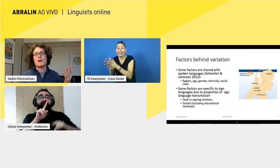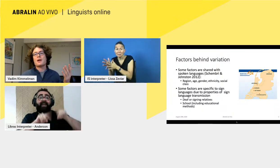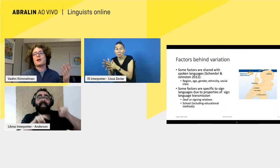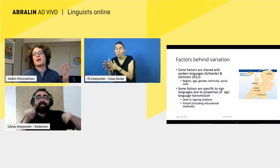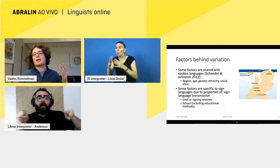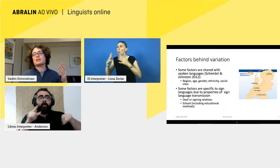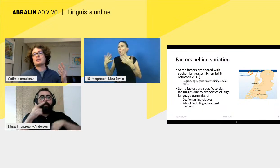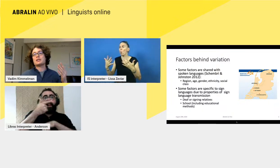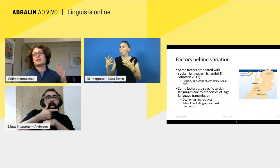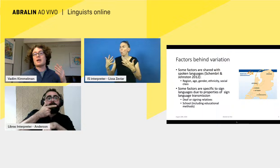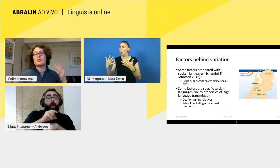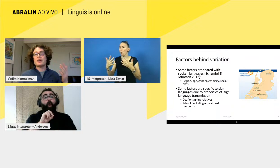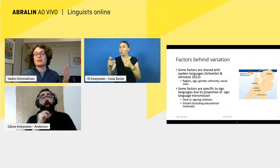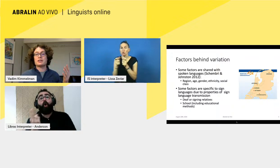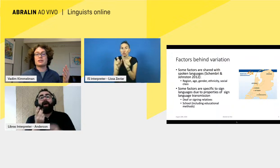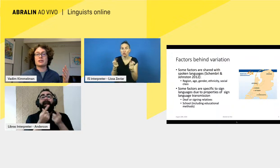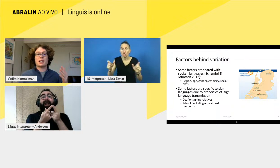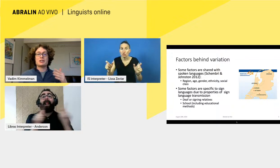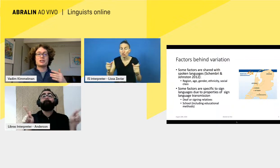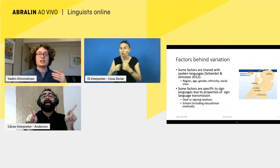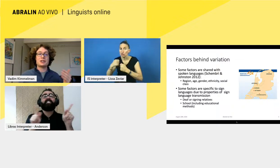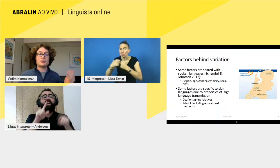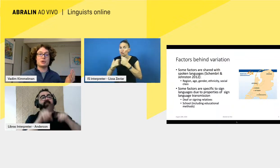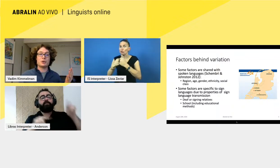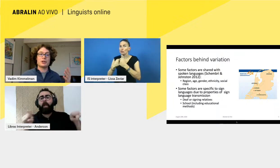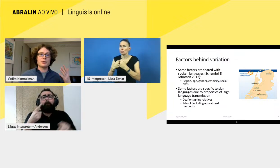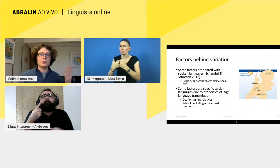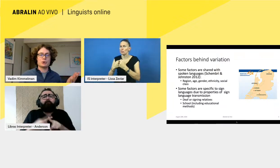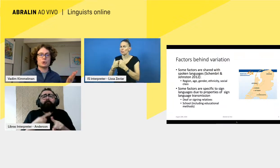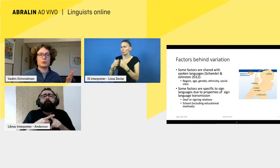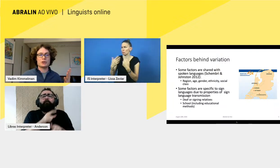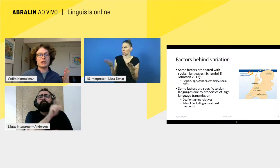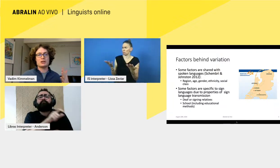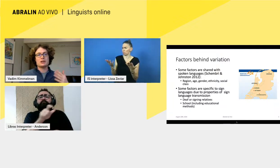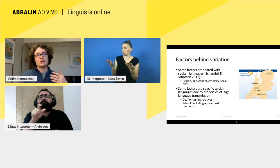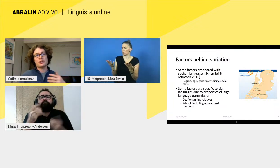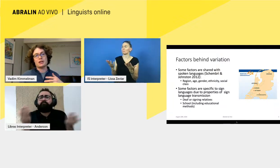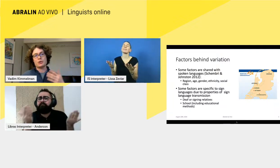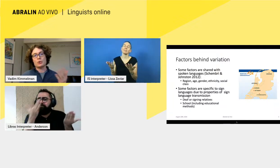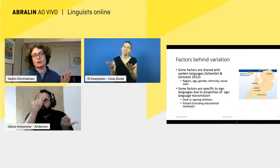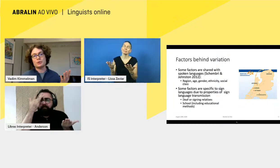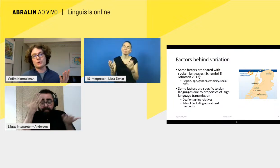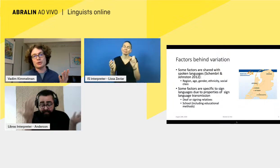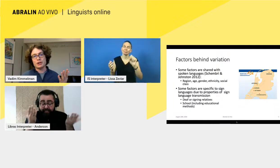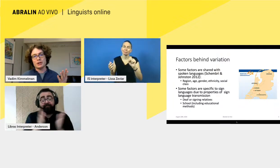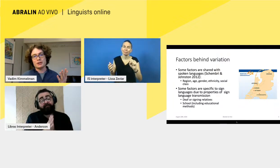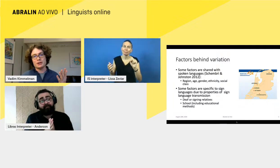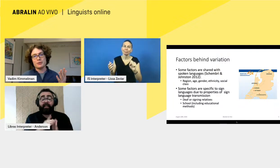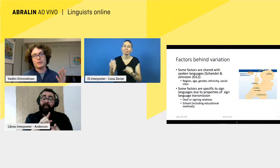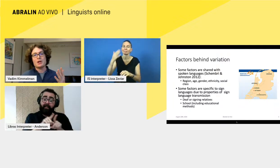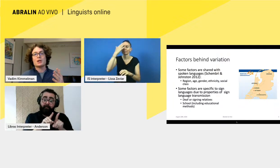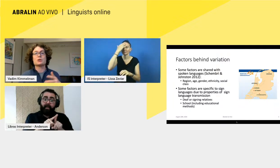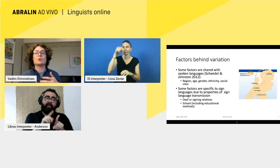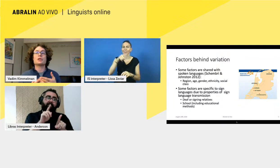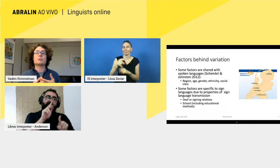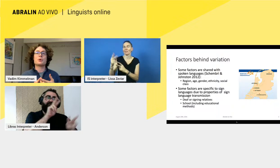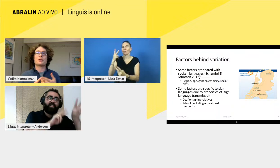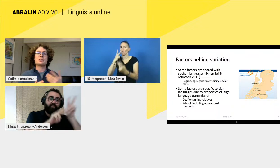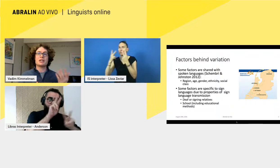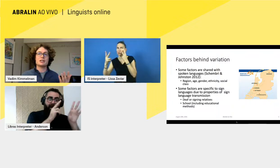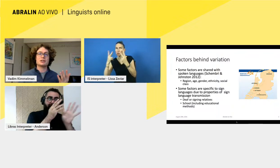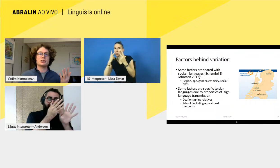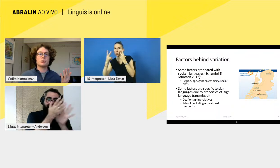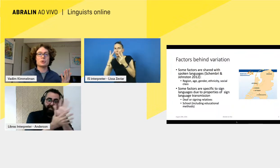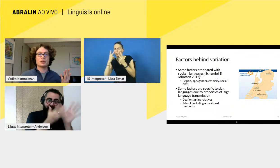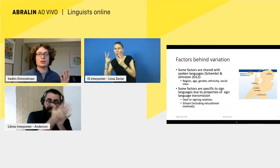structure? And some factors are shared between the visual modality and the auditory modality. So in